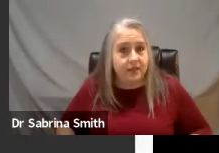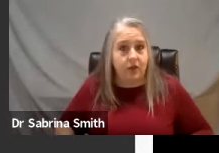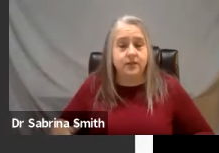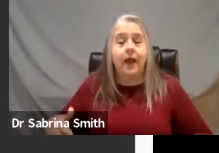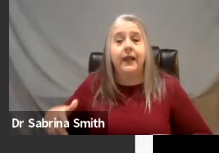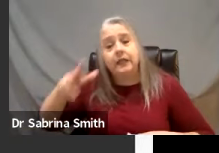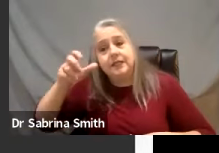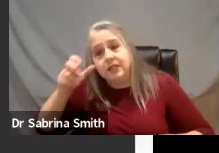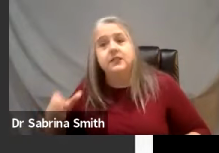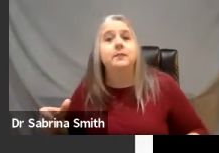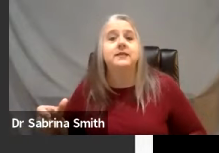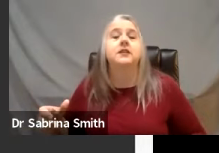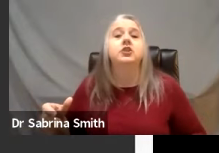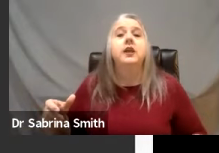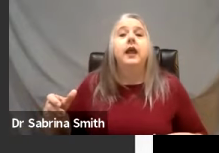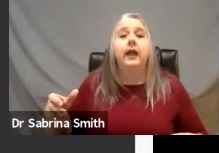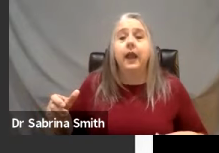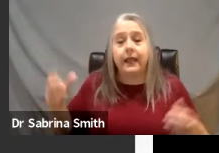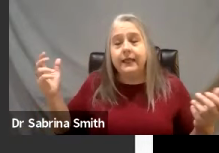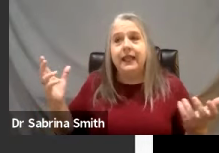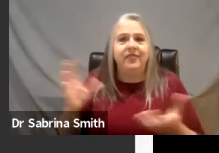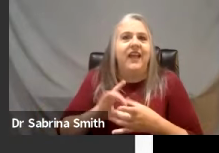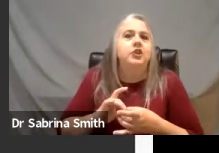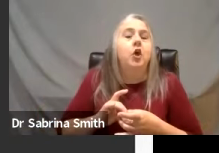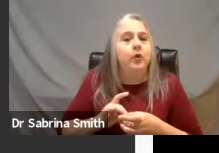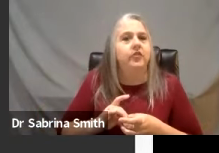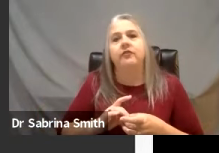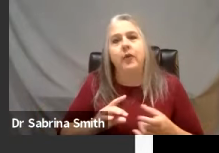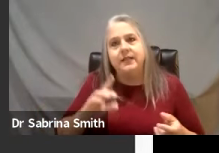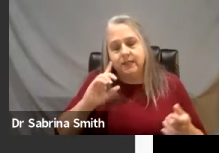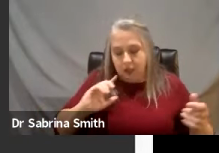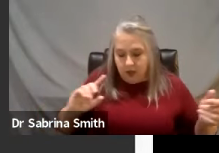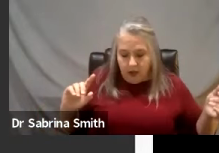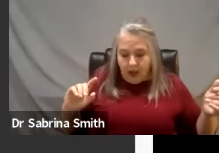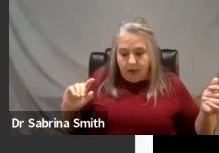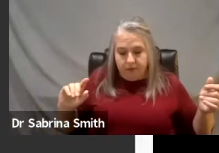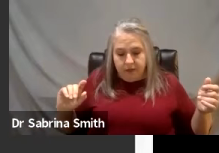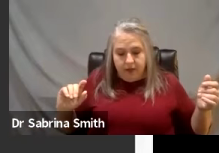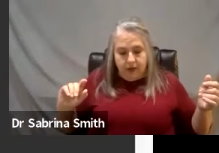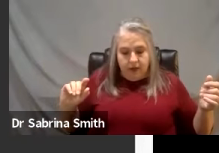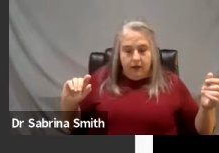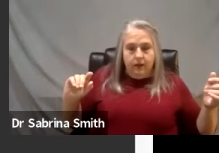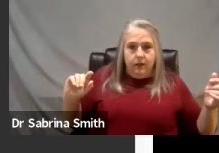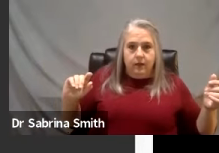put your face on. So I can listen to this message and I can get that tone in their voice.